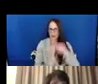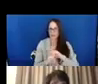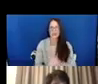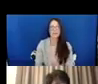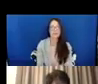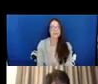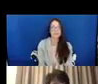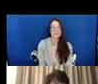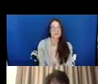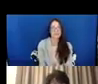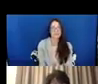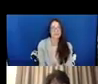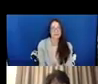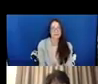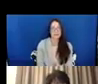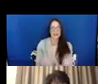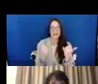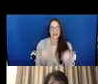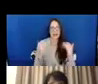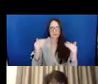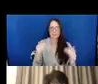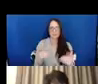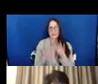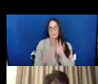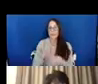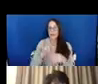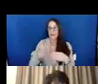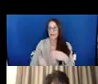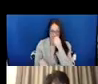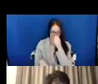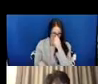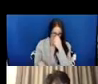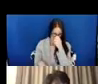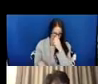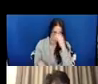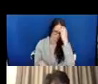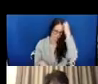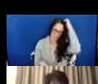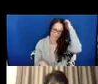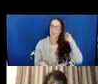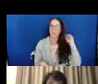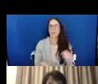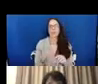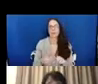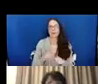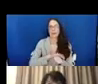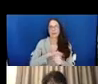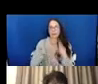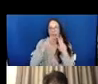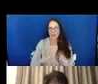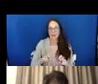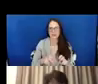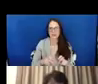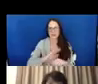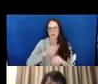So moving into findings, they covered I'll analysis of all excerpts